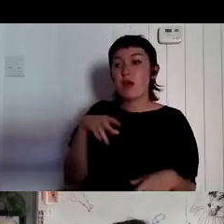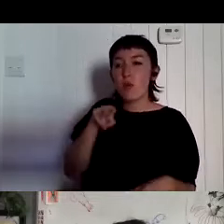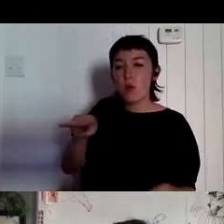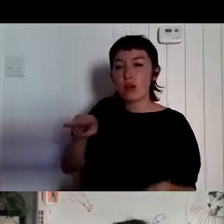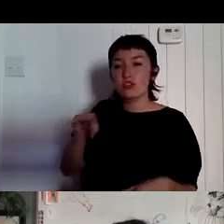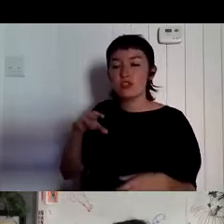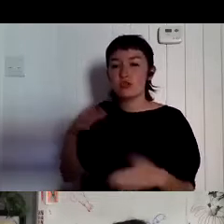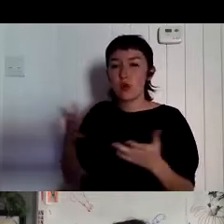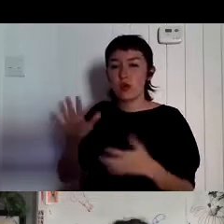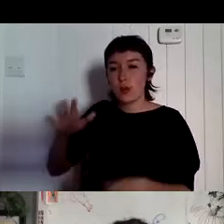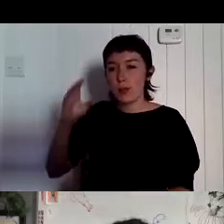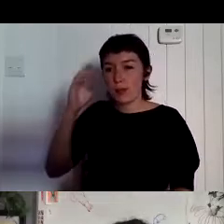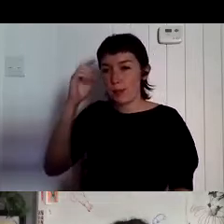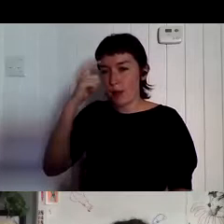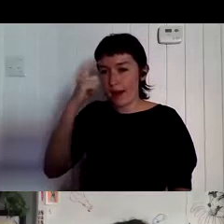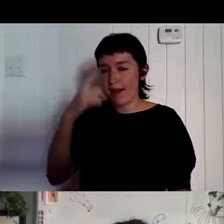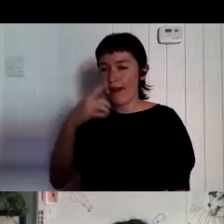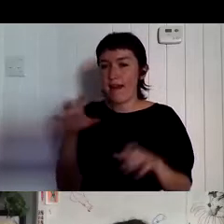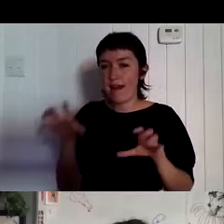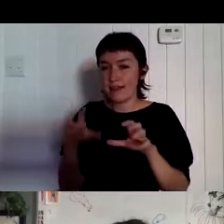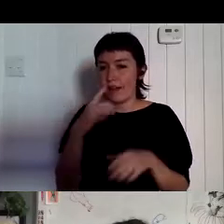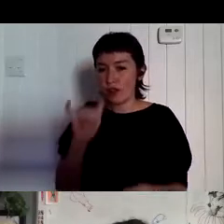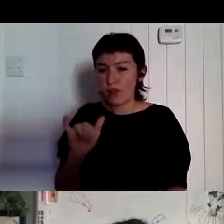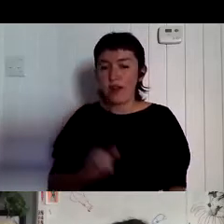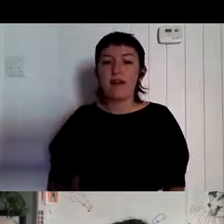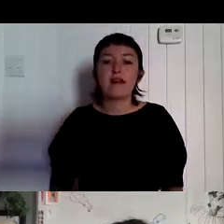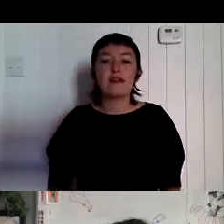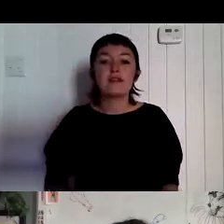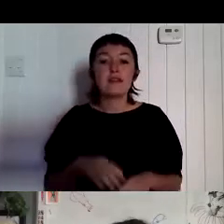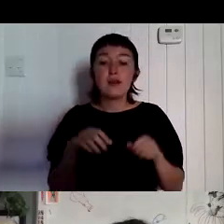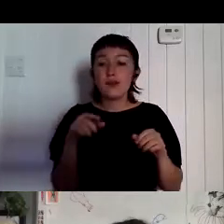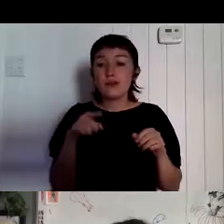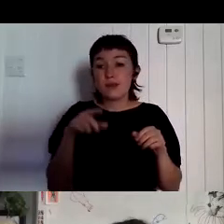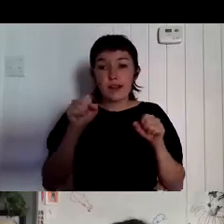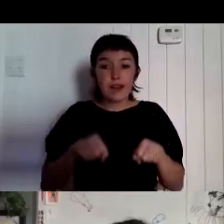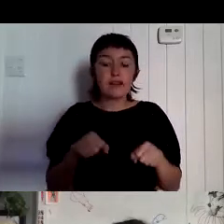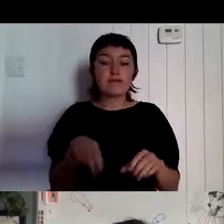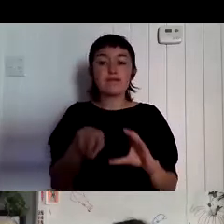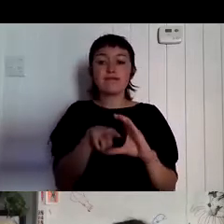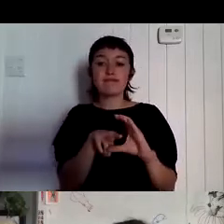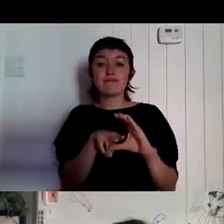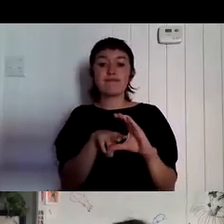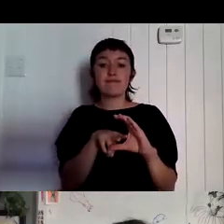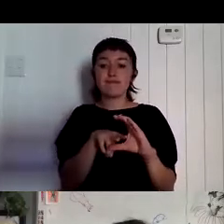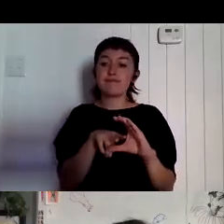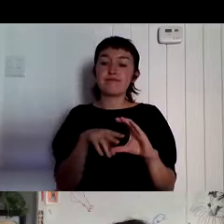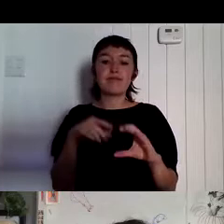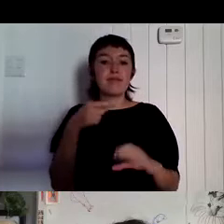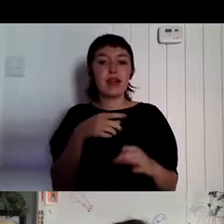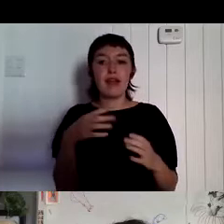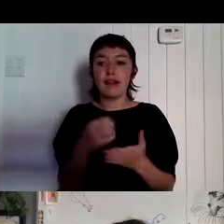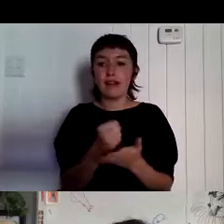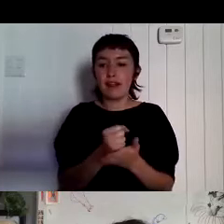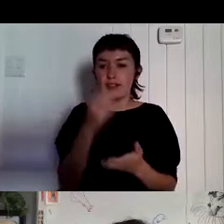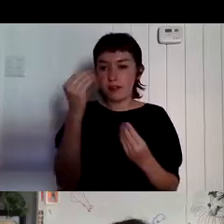functional connectivity, where you don't even have to do a task. You can just lie in the scanner and it collects information about what the regional